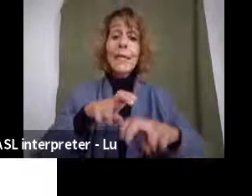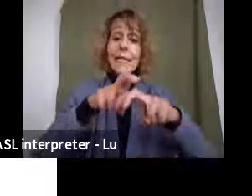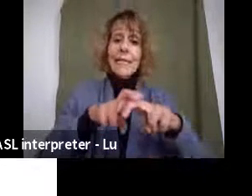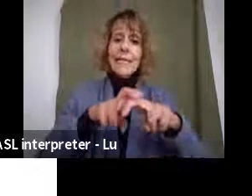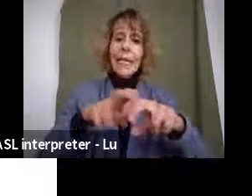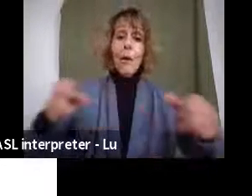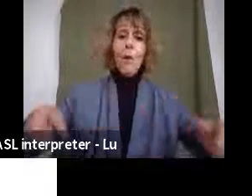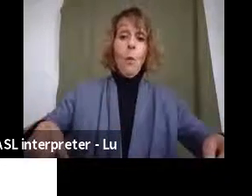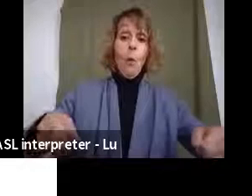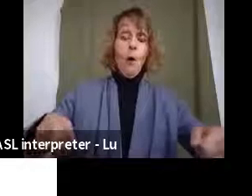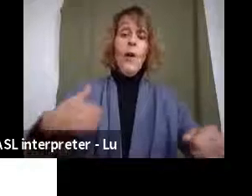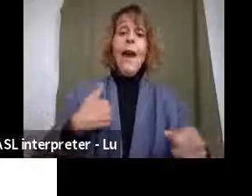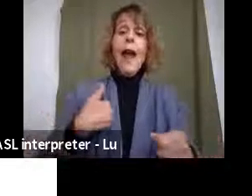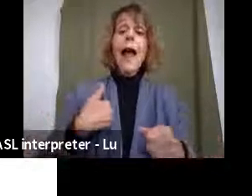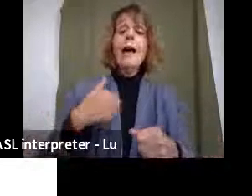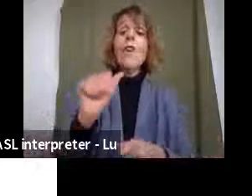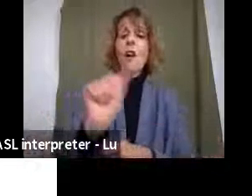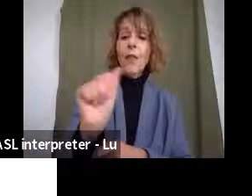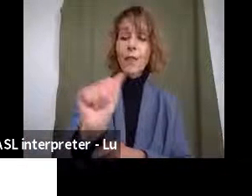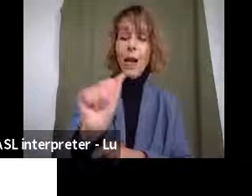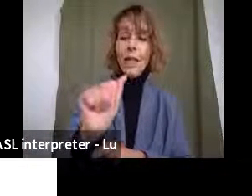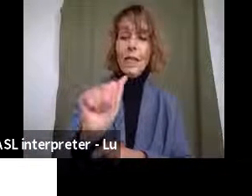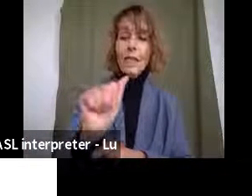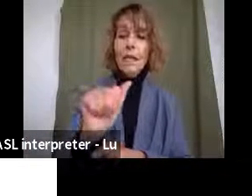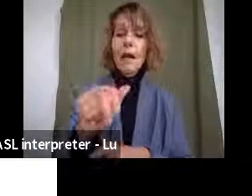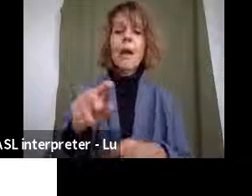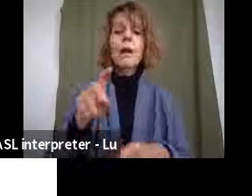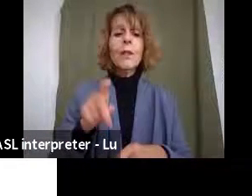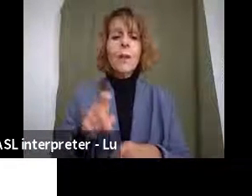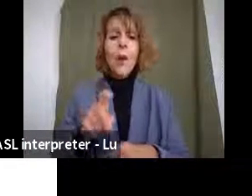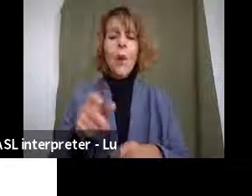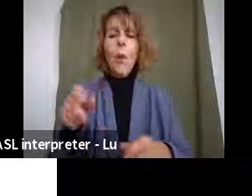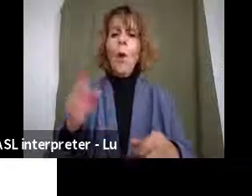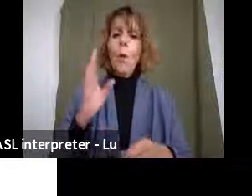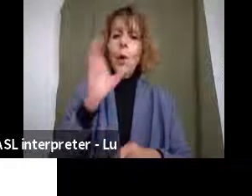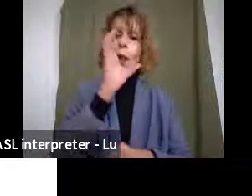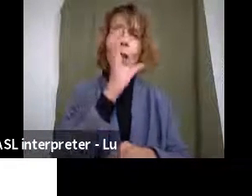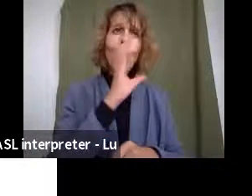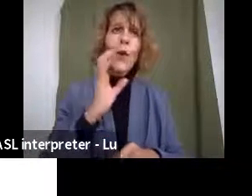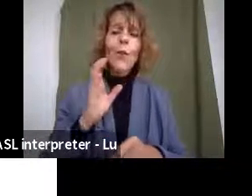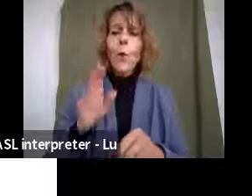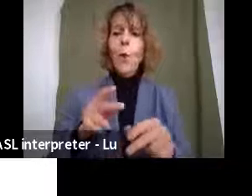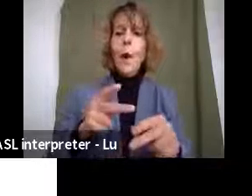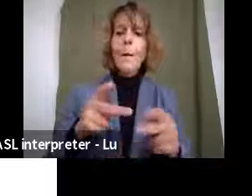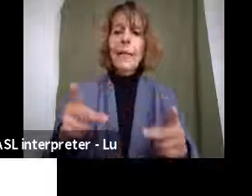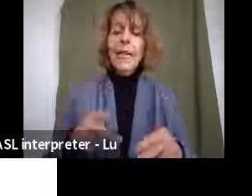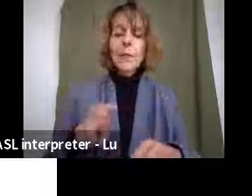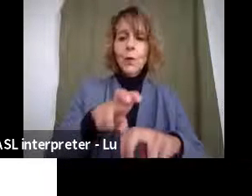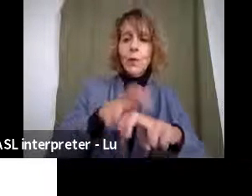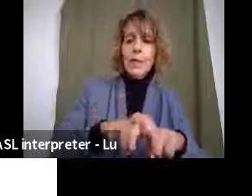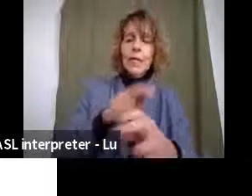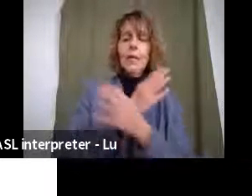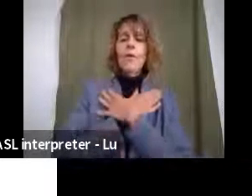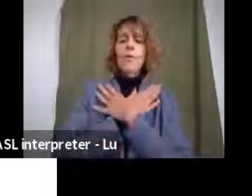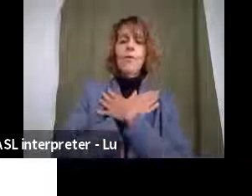to sit when designing spaces. And then the young man has cerebral palsy. He can